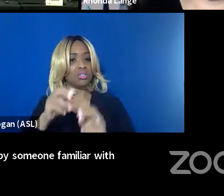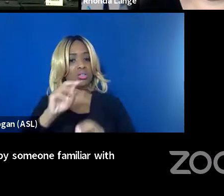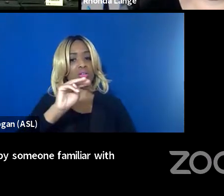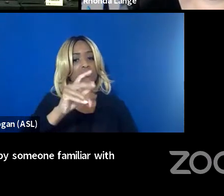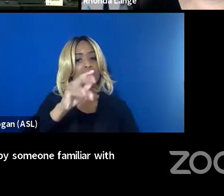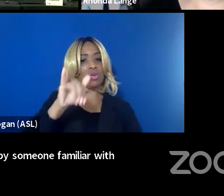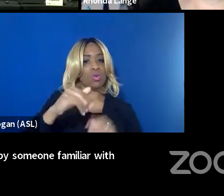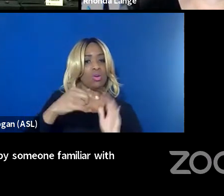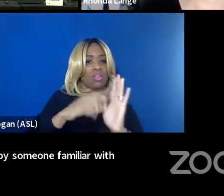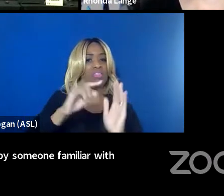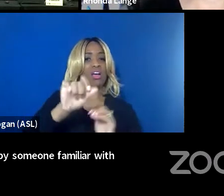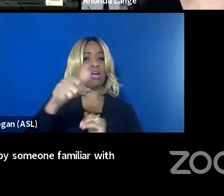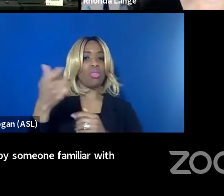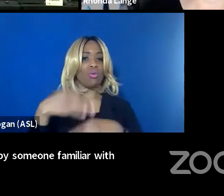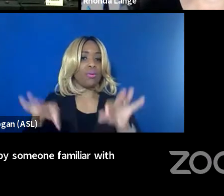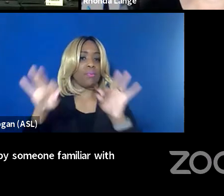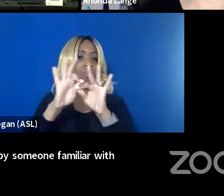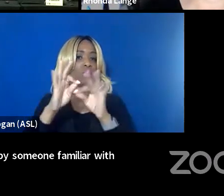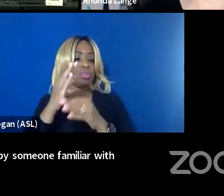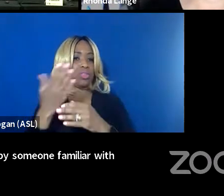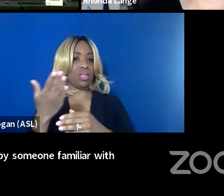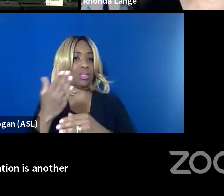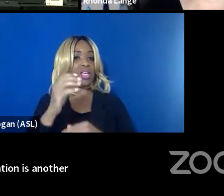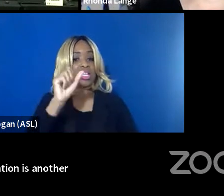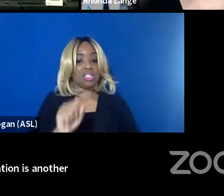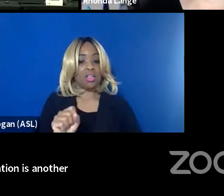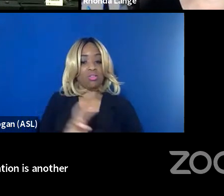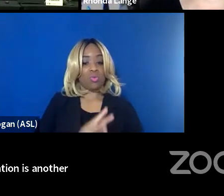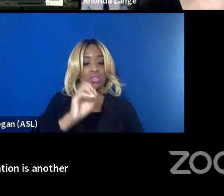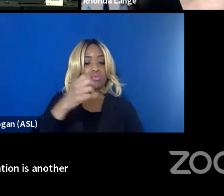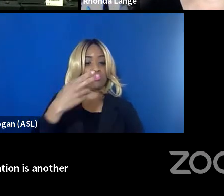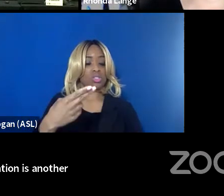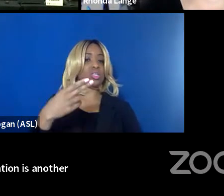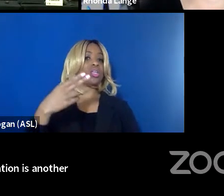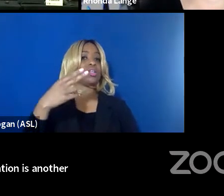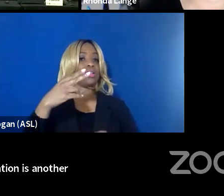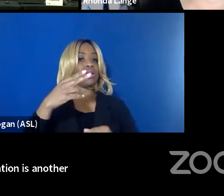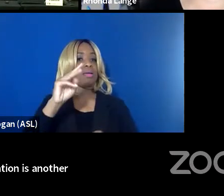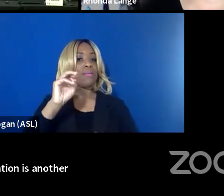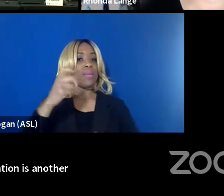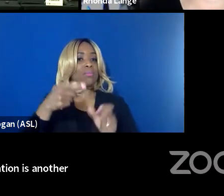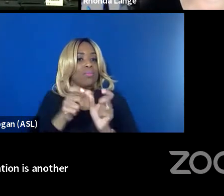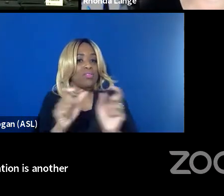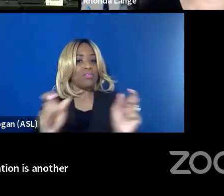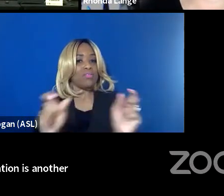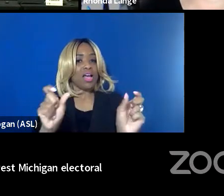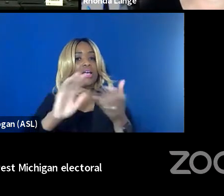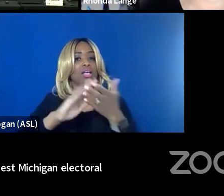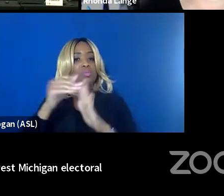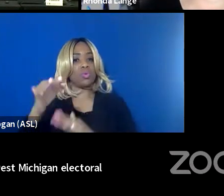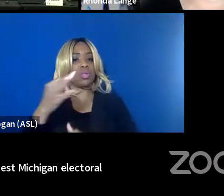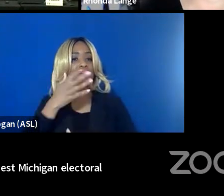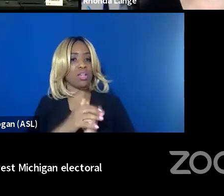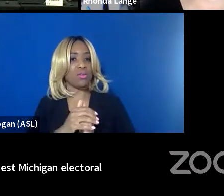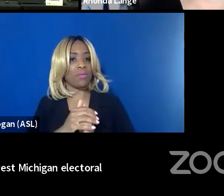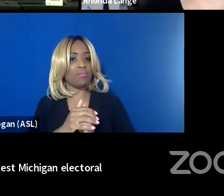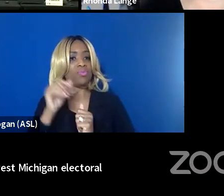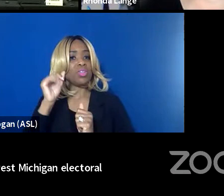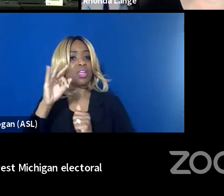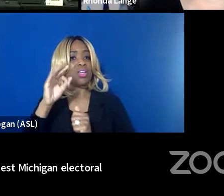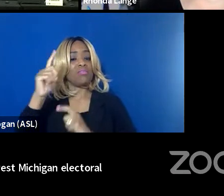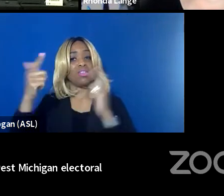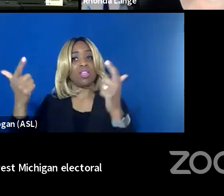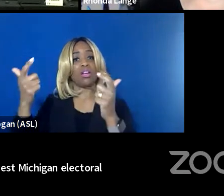is another important factor. Current Southwest Michigan electoral maps divide communities of color. A map that will bring together the larger